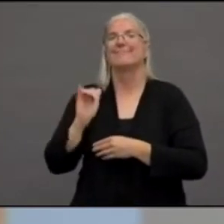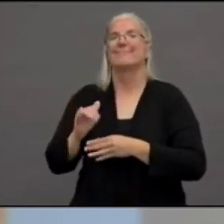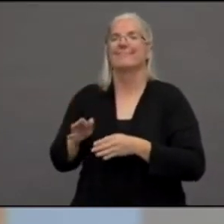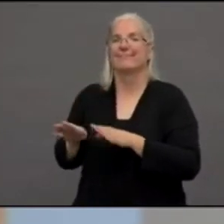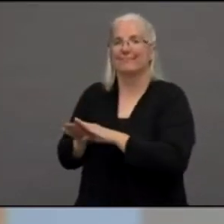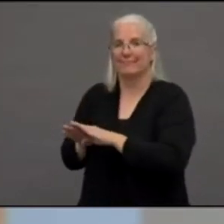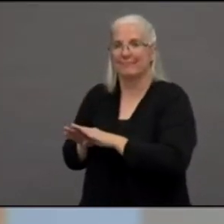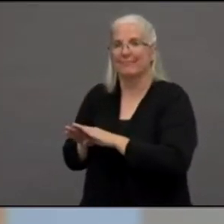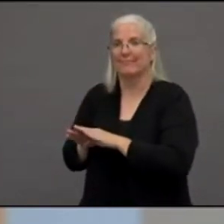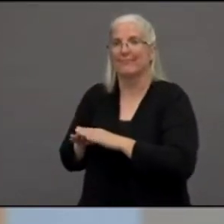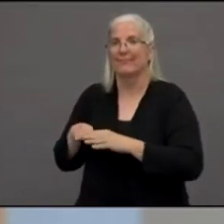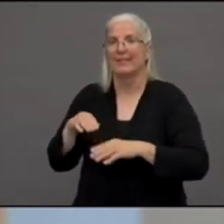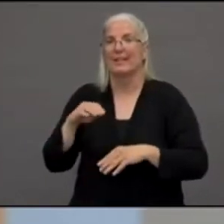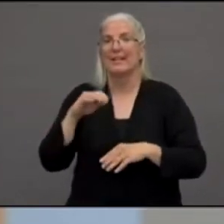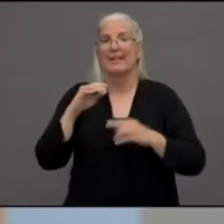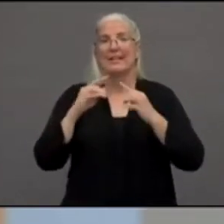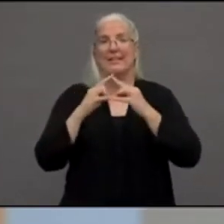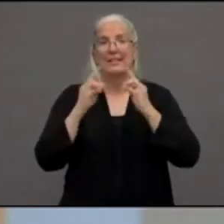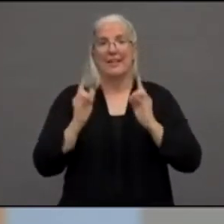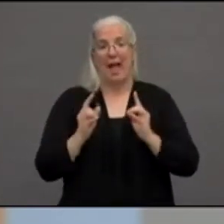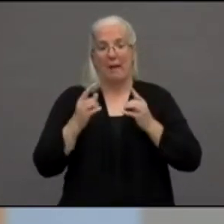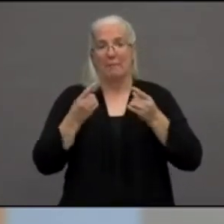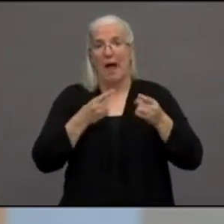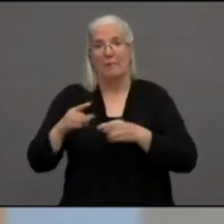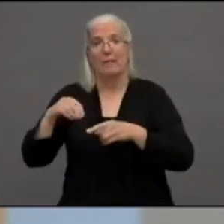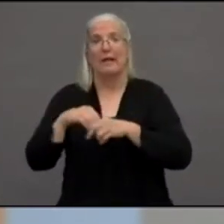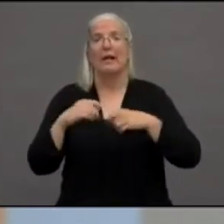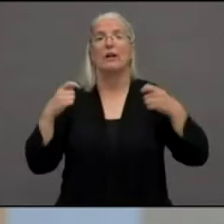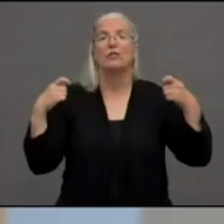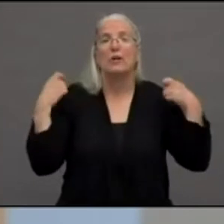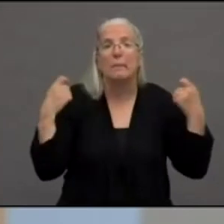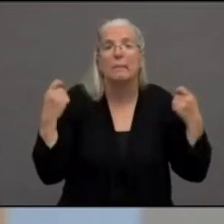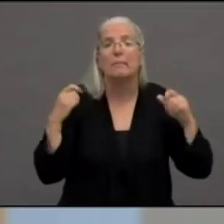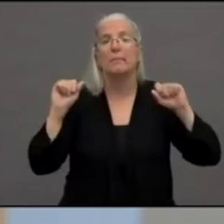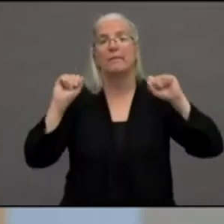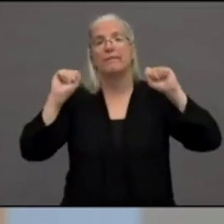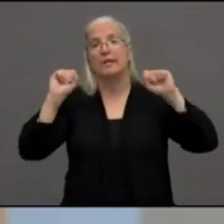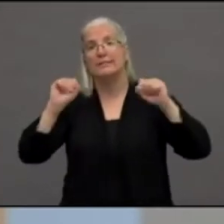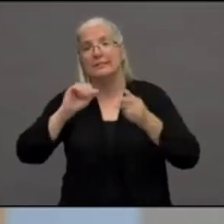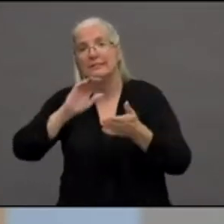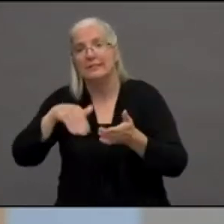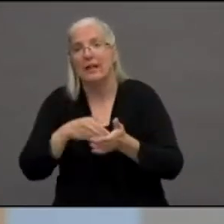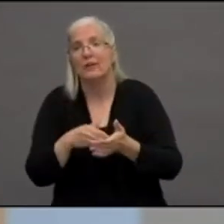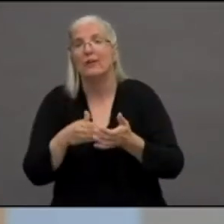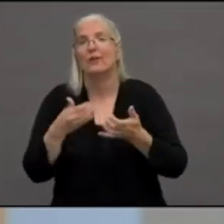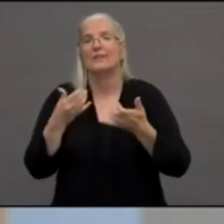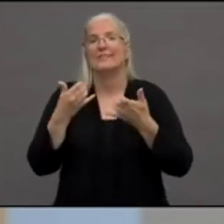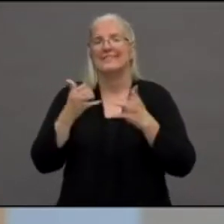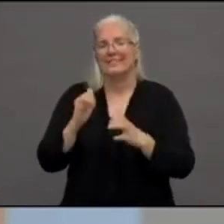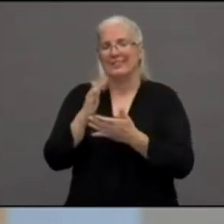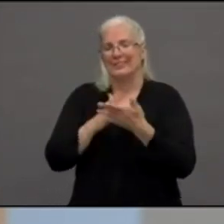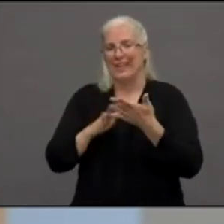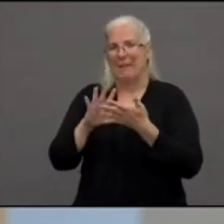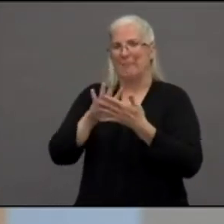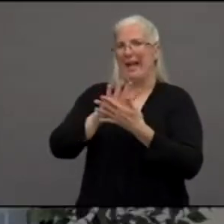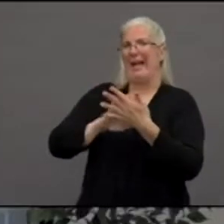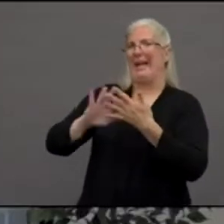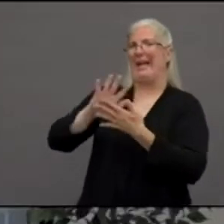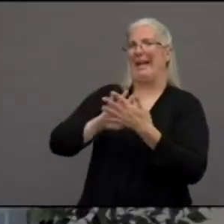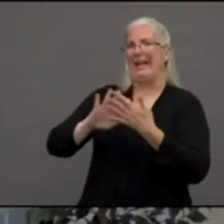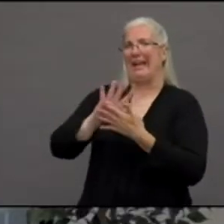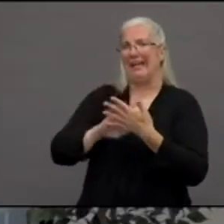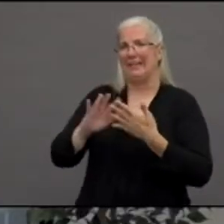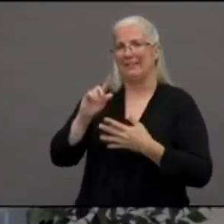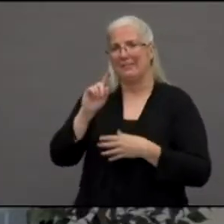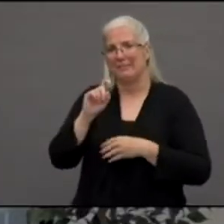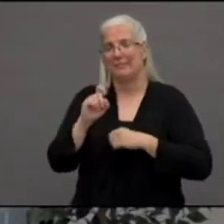fitness facility or a gym, there's still some confusion about that, and our illustrious county council team is